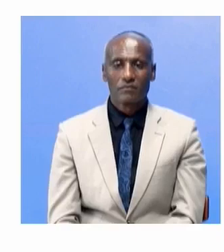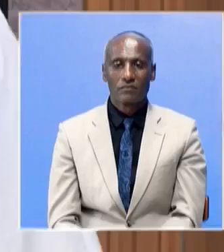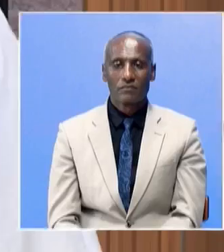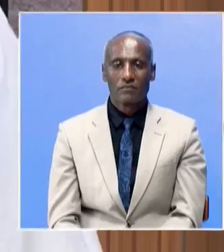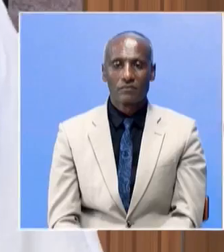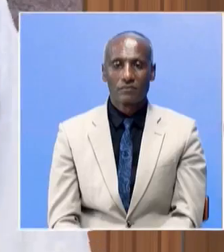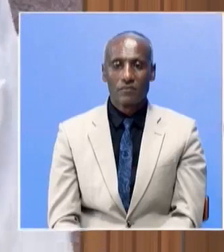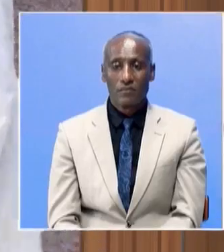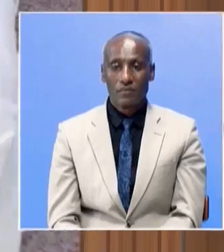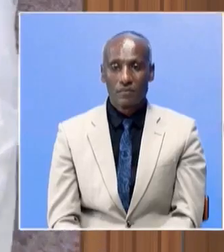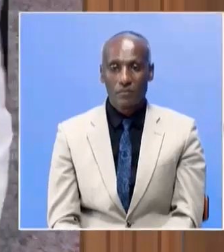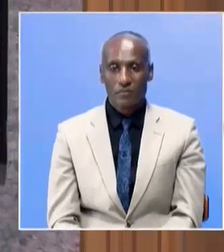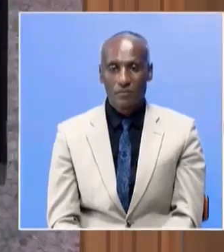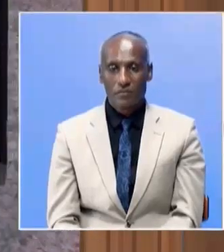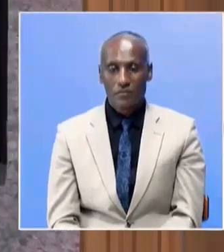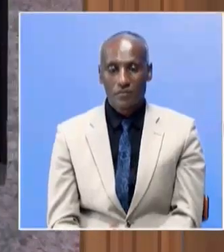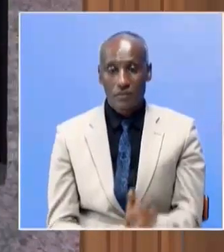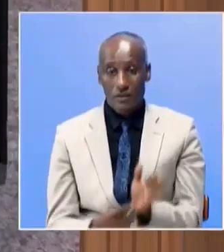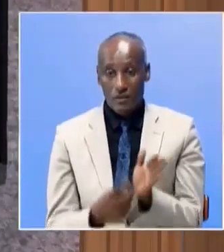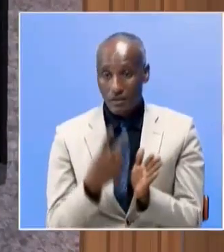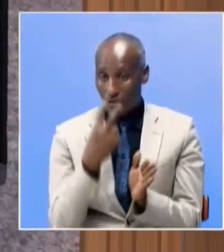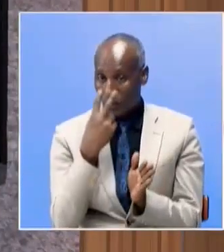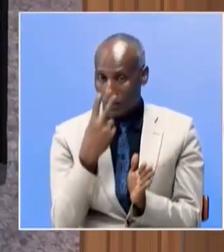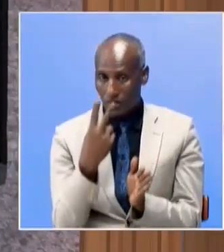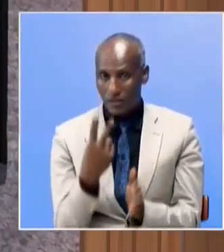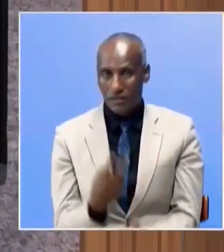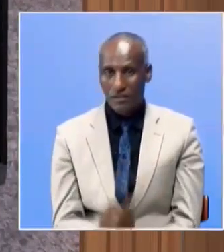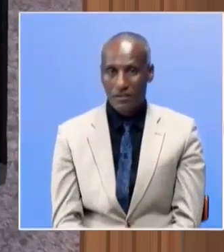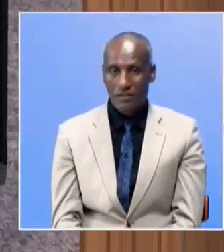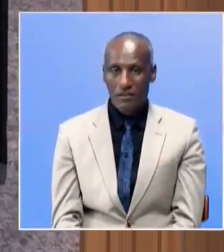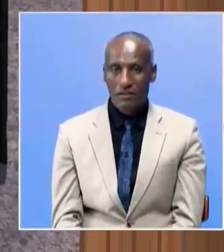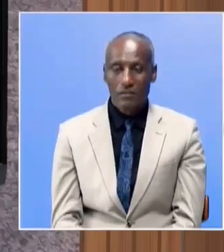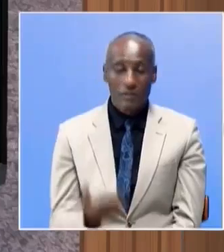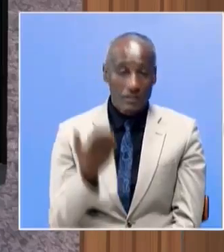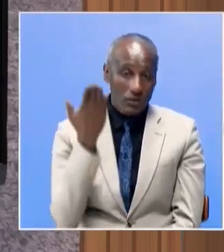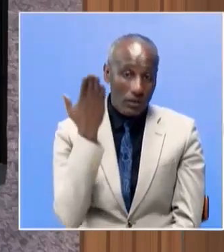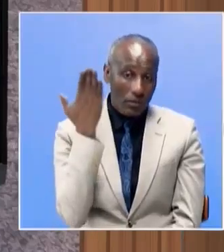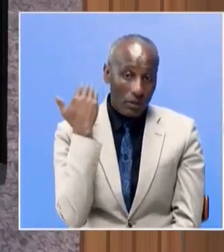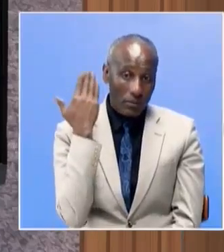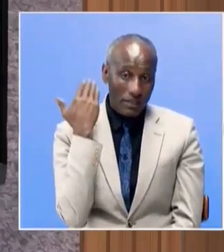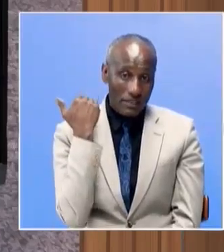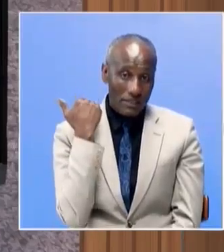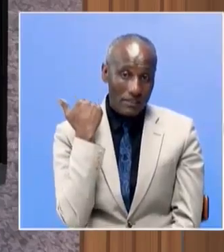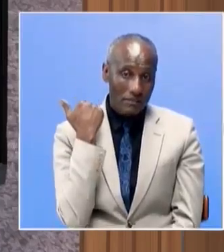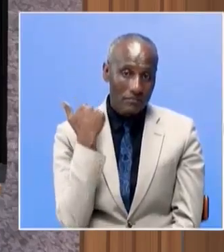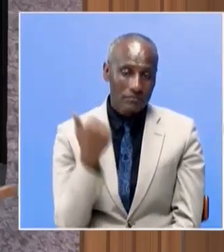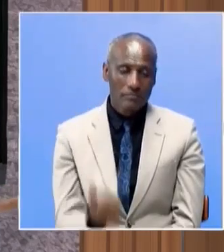Look, because we said here about past, build your mind.